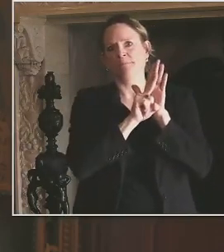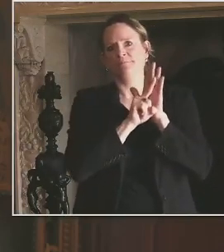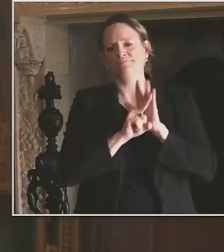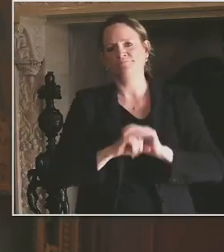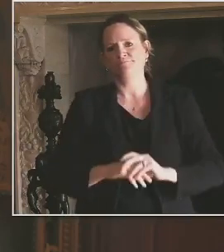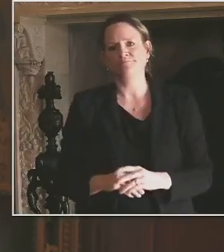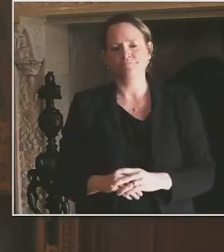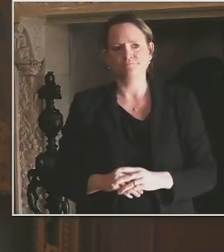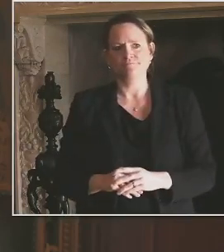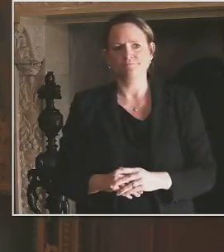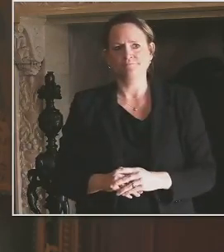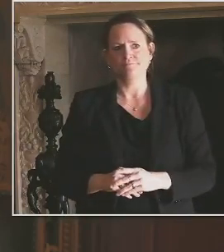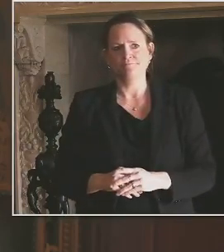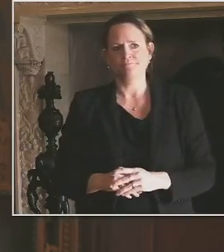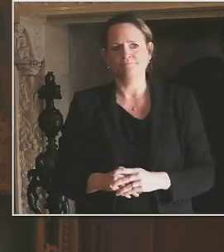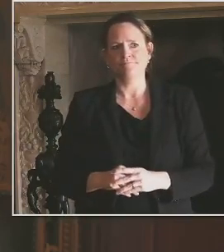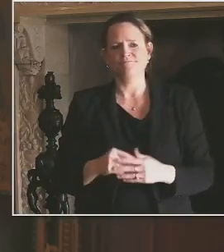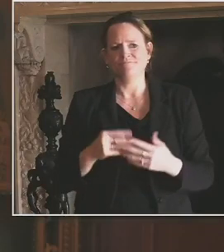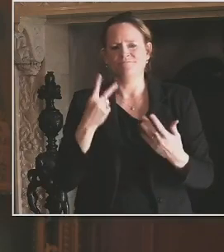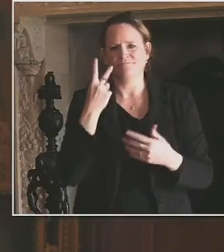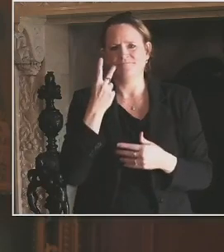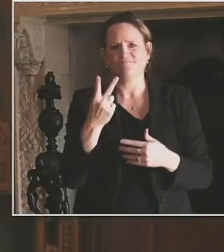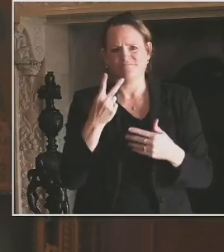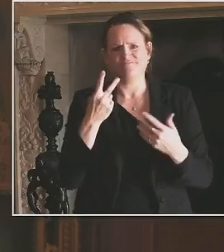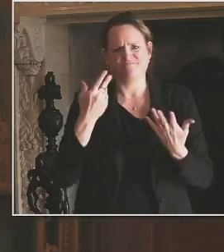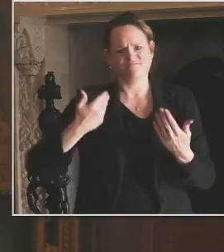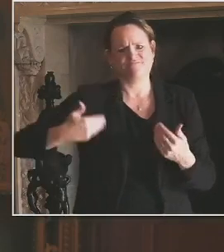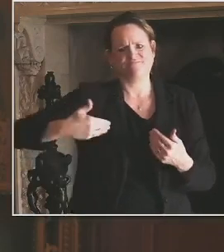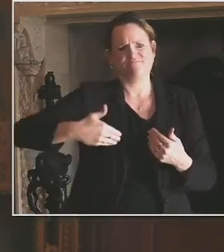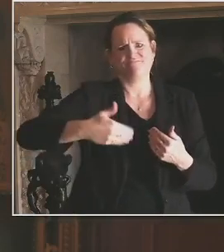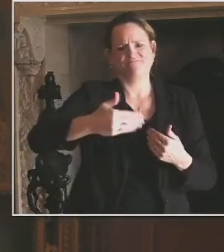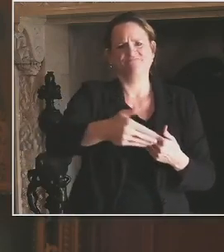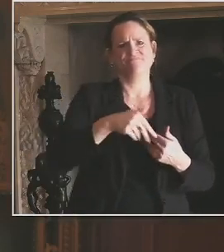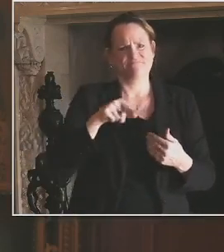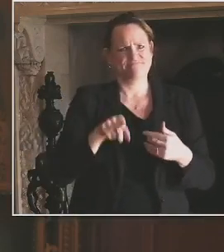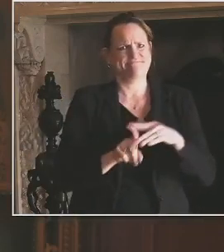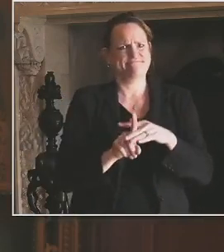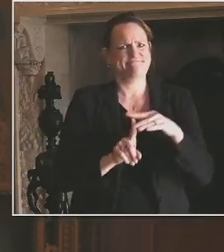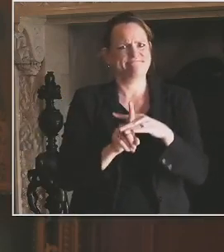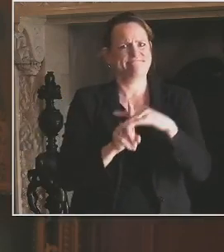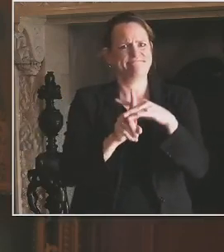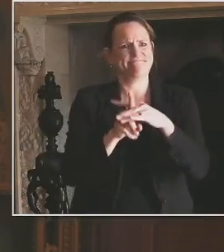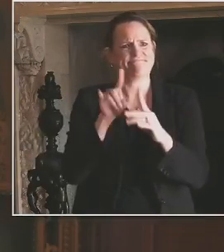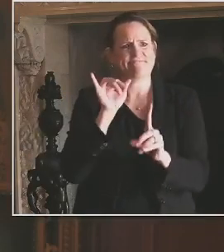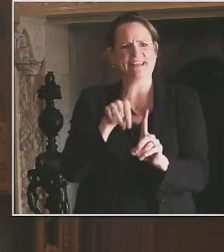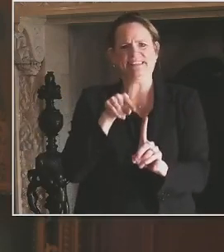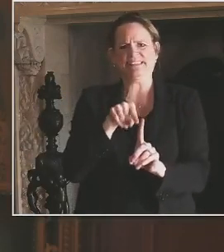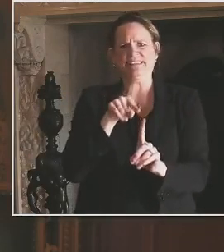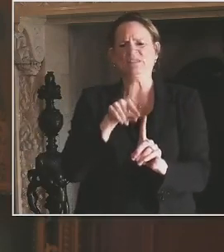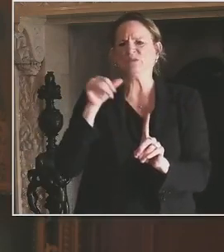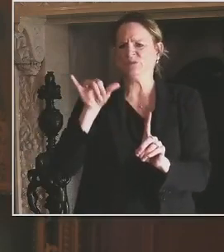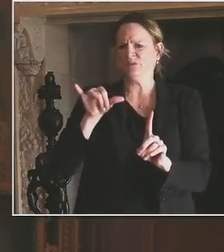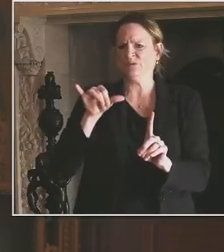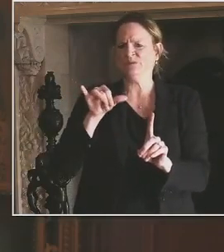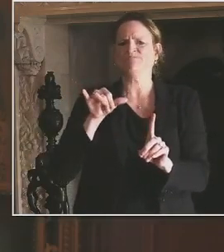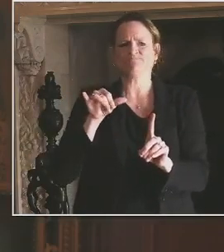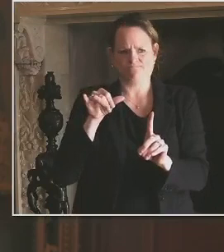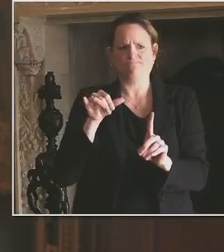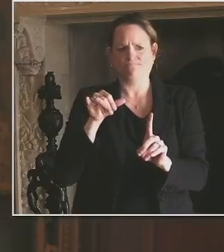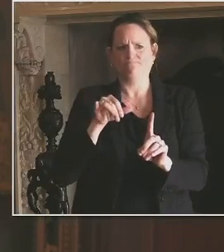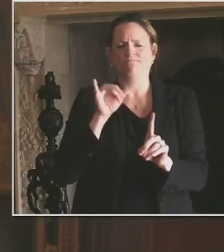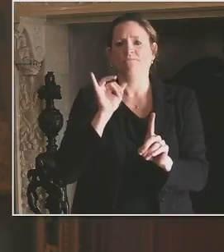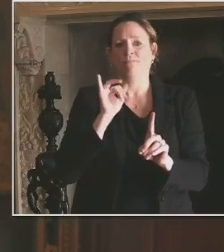the more we see it, the more certainty we can make these recommendations that these are the